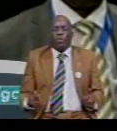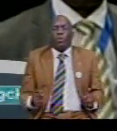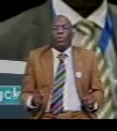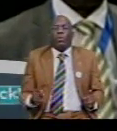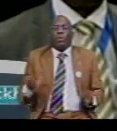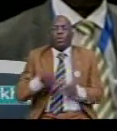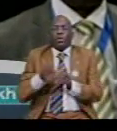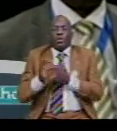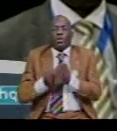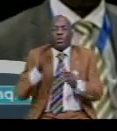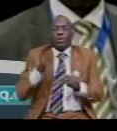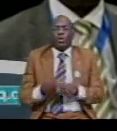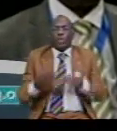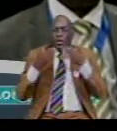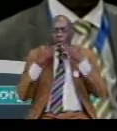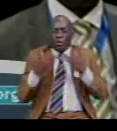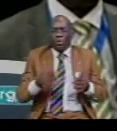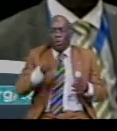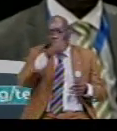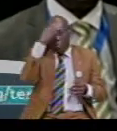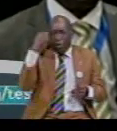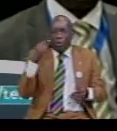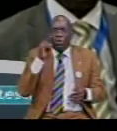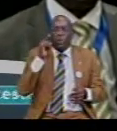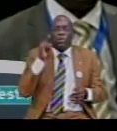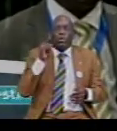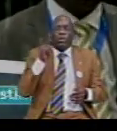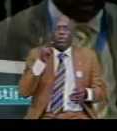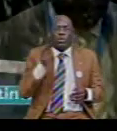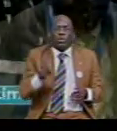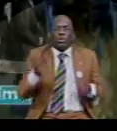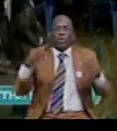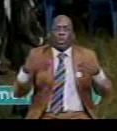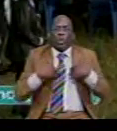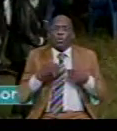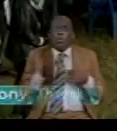answered. In Jesus' mighty name, we pray.